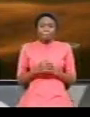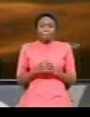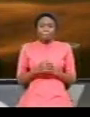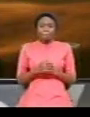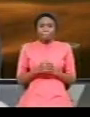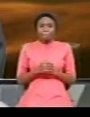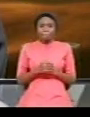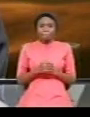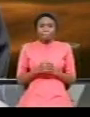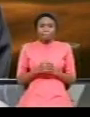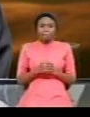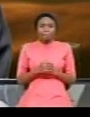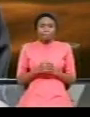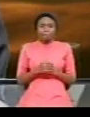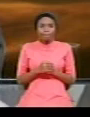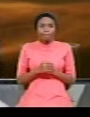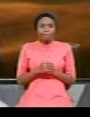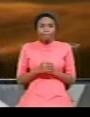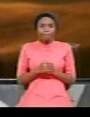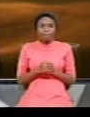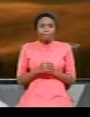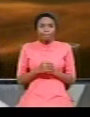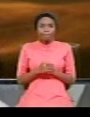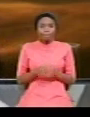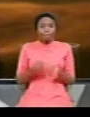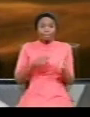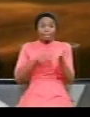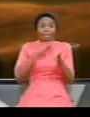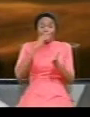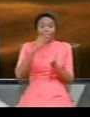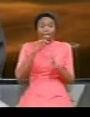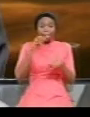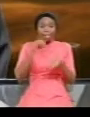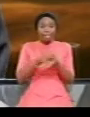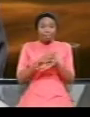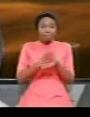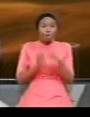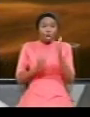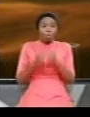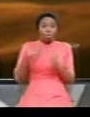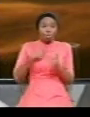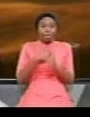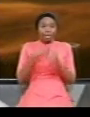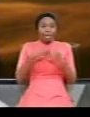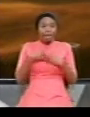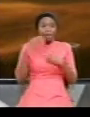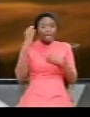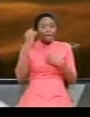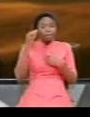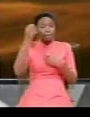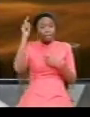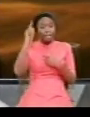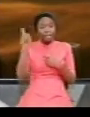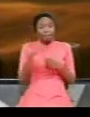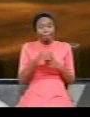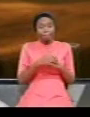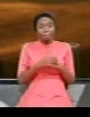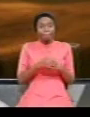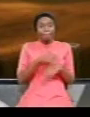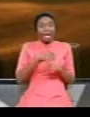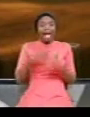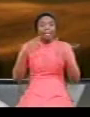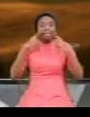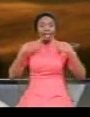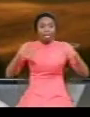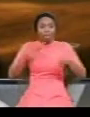5. This then is the message which we have heard of him